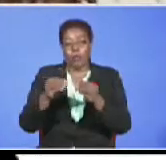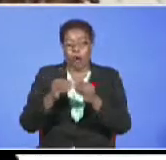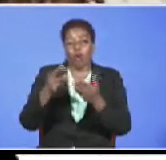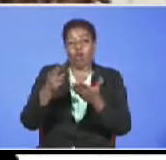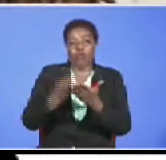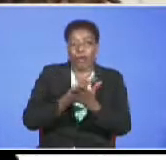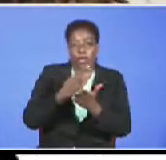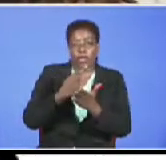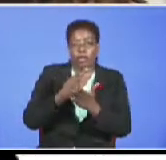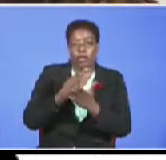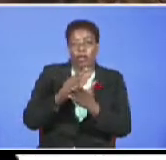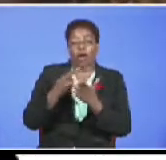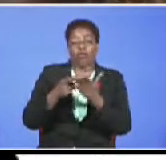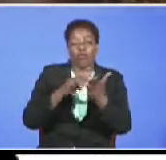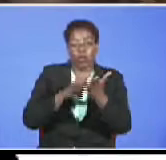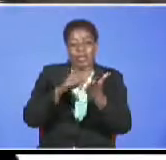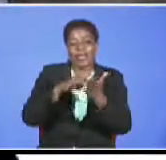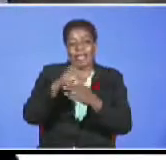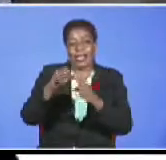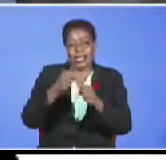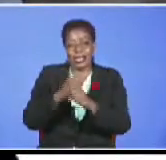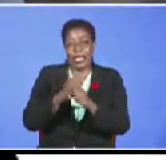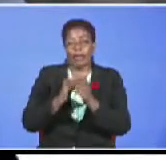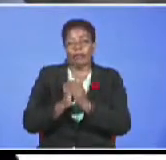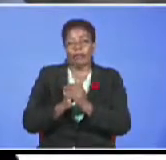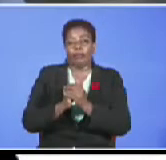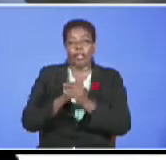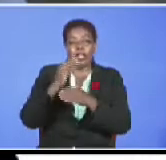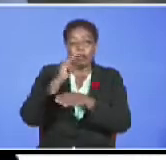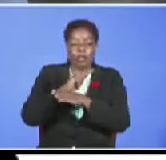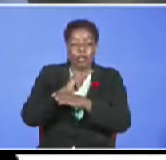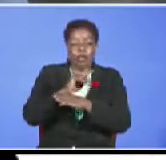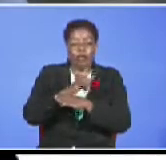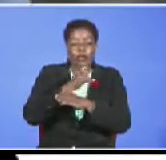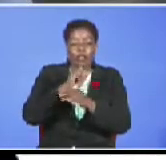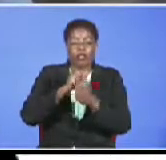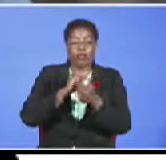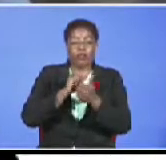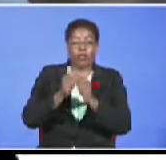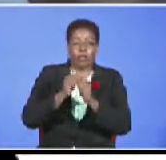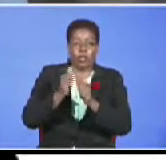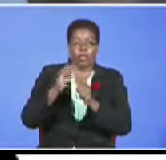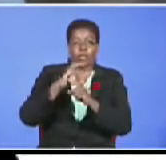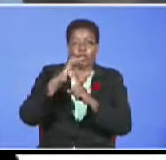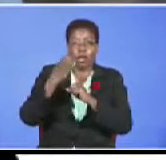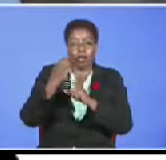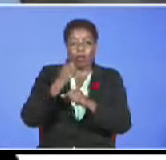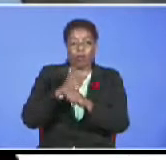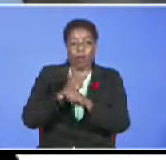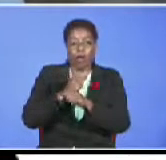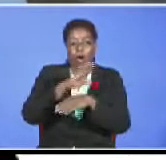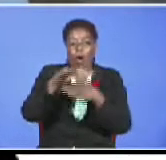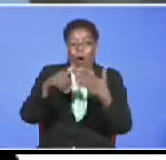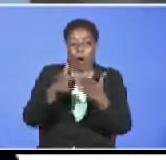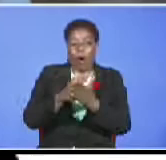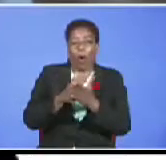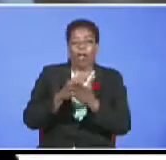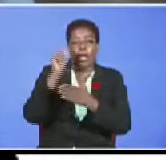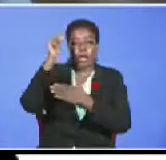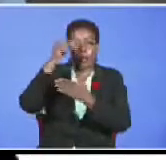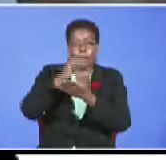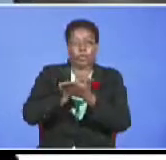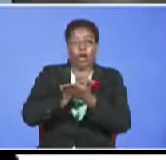year. The Ministry of Youth, Sports and Culture will work with our partners to enforce all government-approved